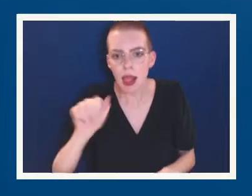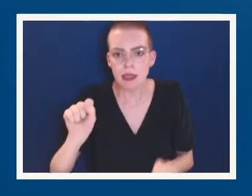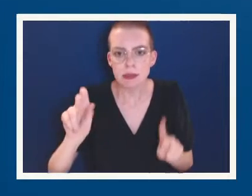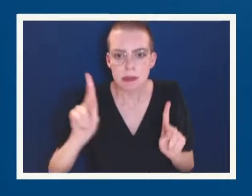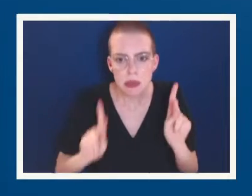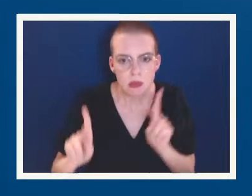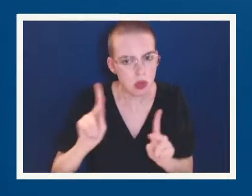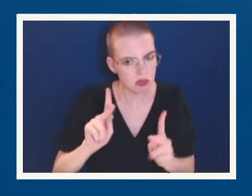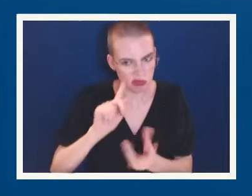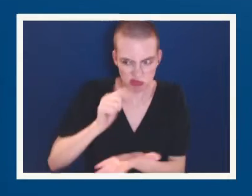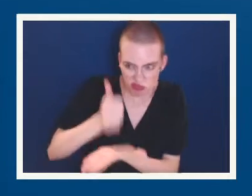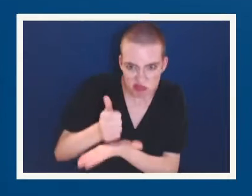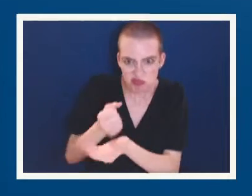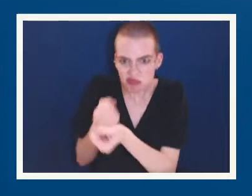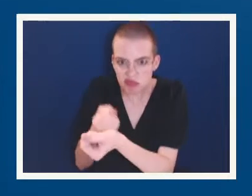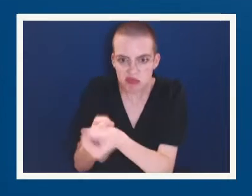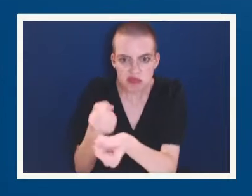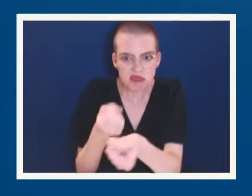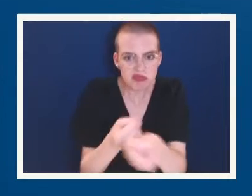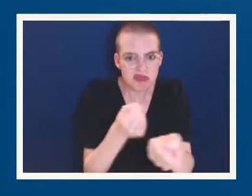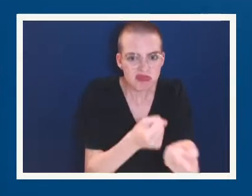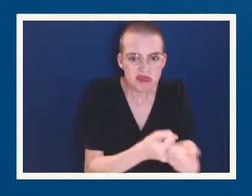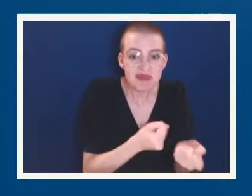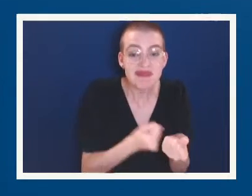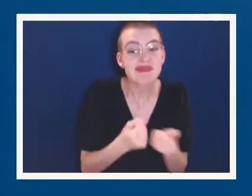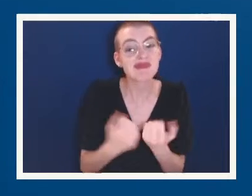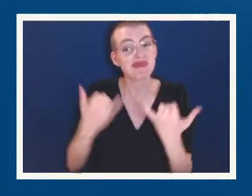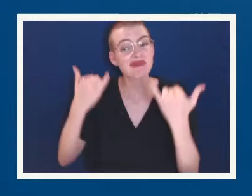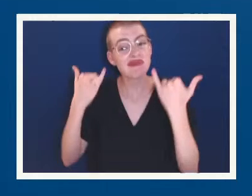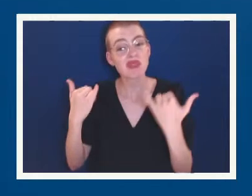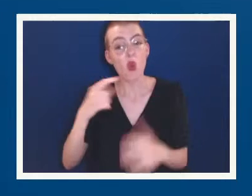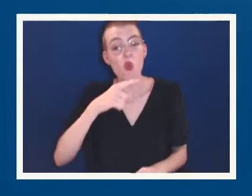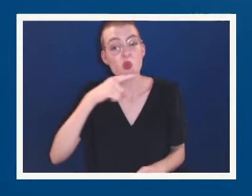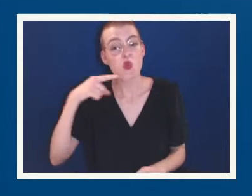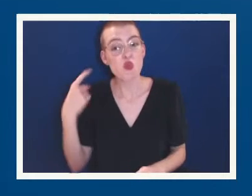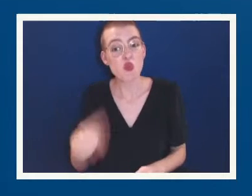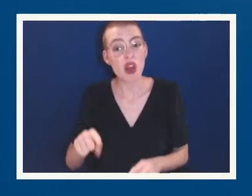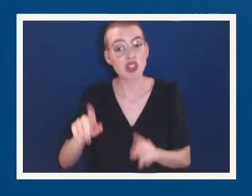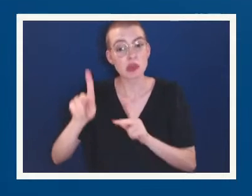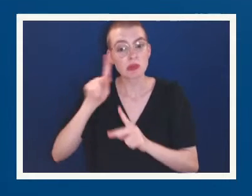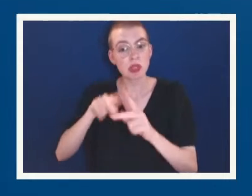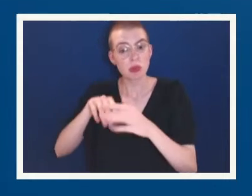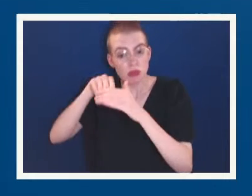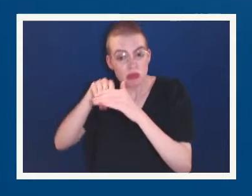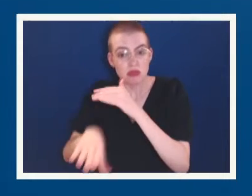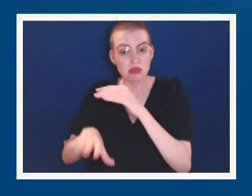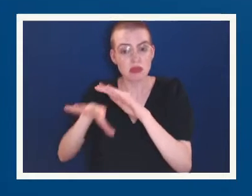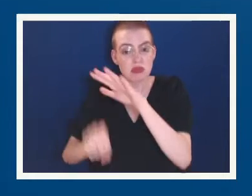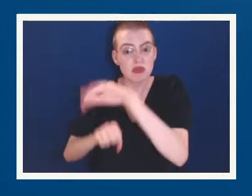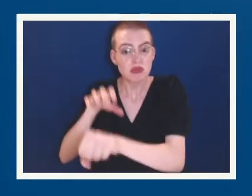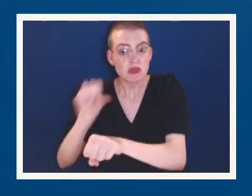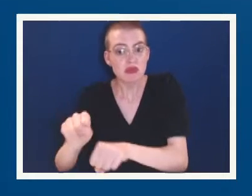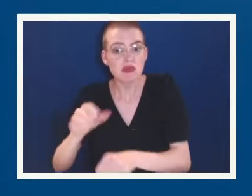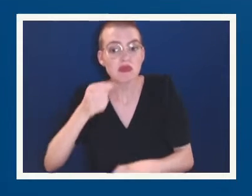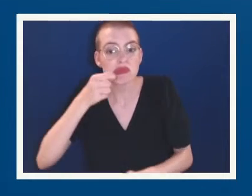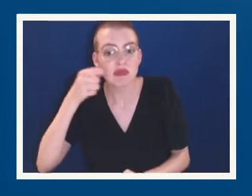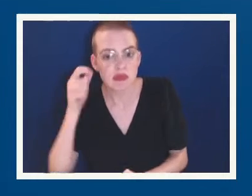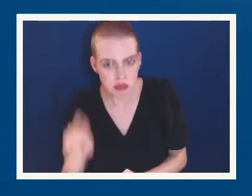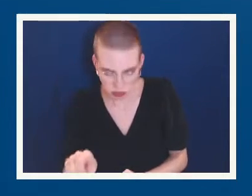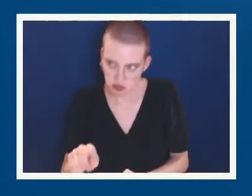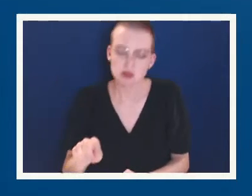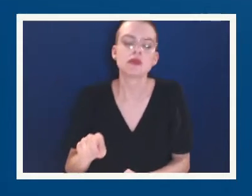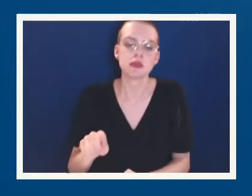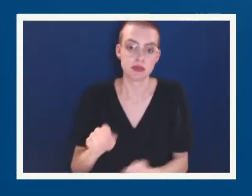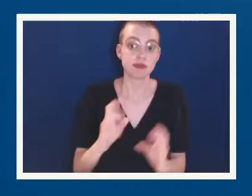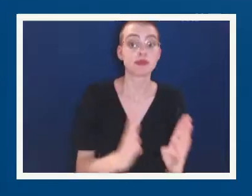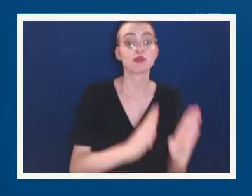and what happened with the Russians moving into Ukraine. Because I acted, we provided $10,000 in student debt